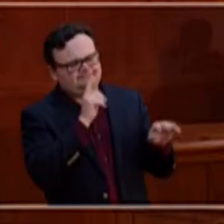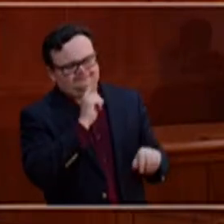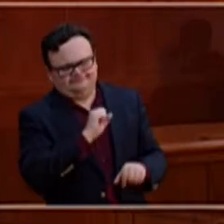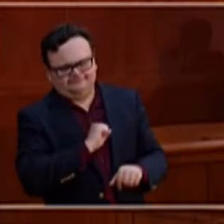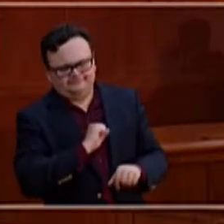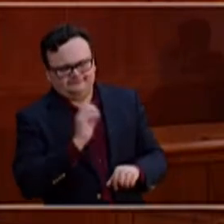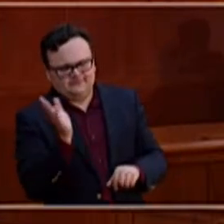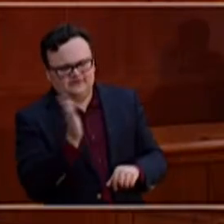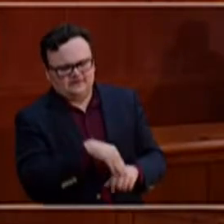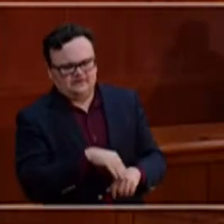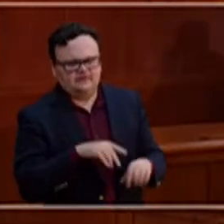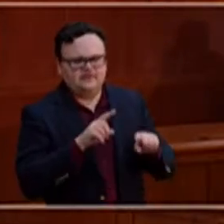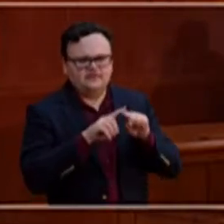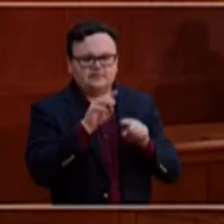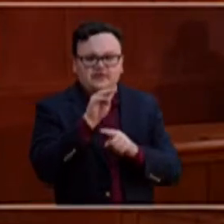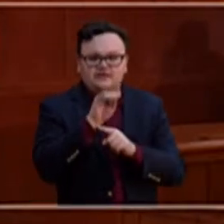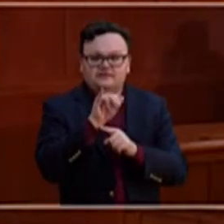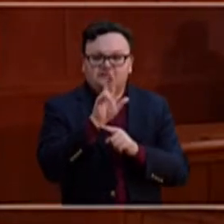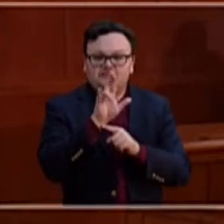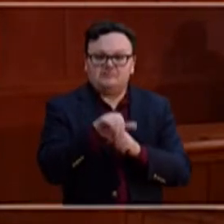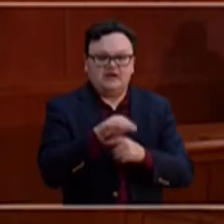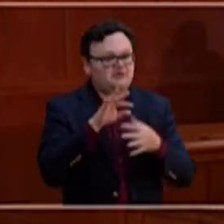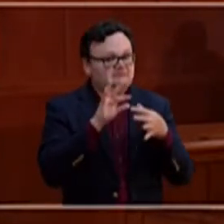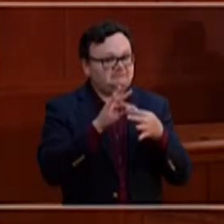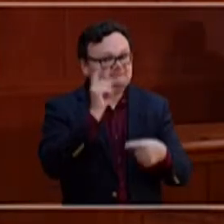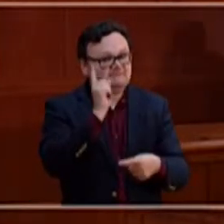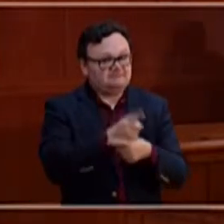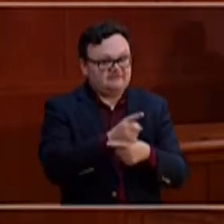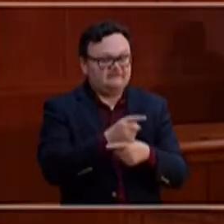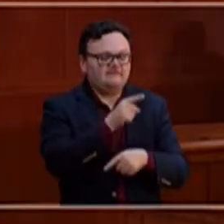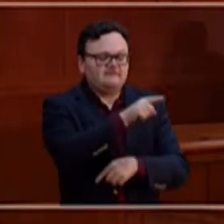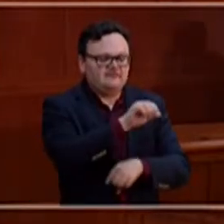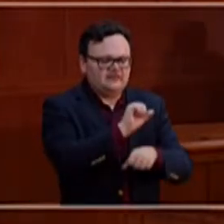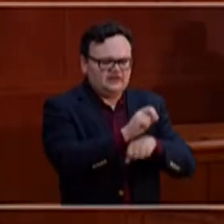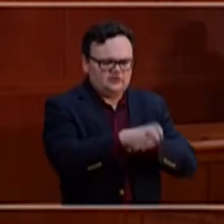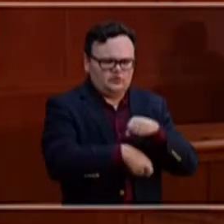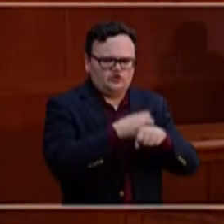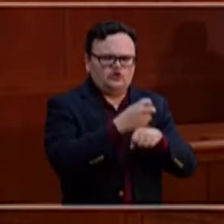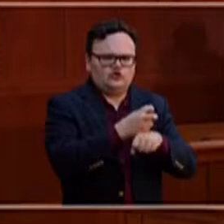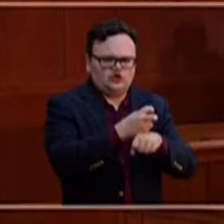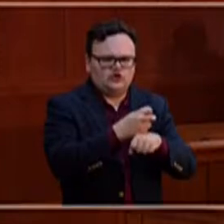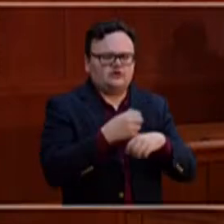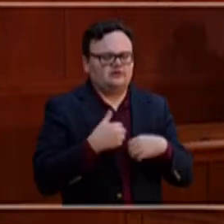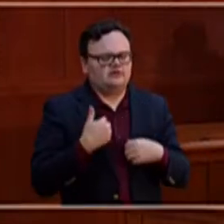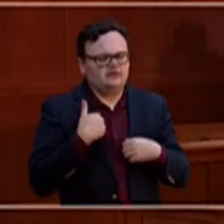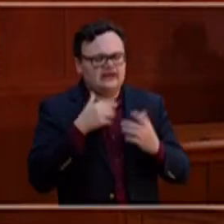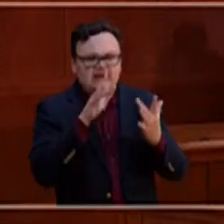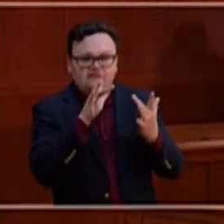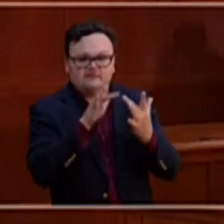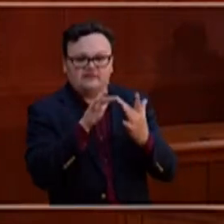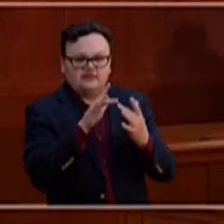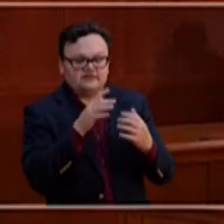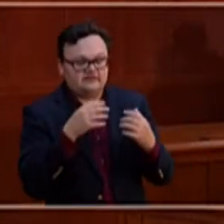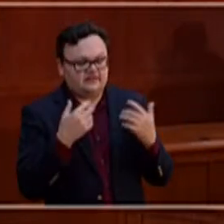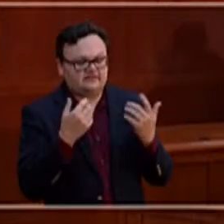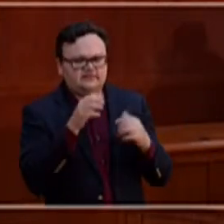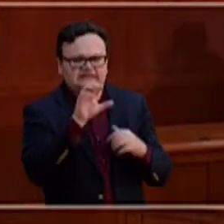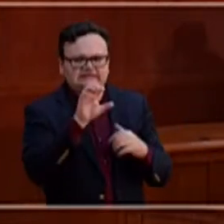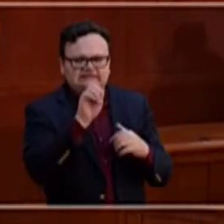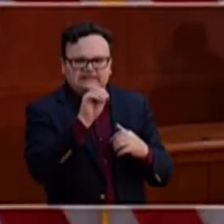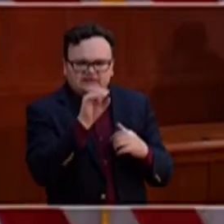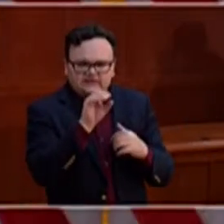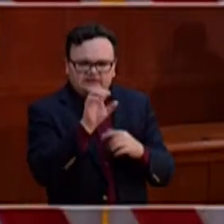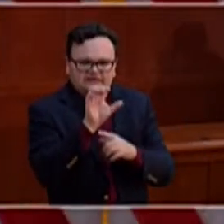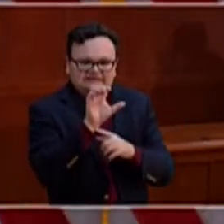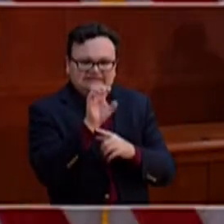working with them, really day in, day out, always taking their calls. And then obviously I'm in contact with many of the CEOs on a